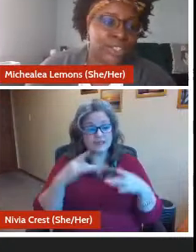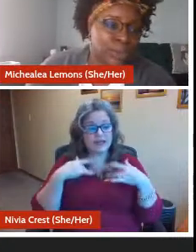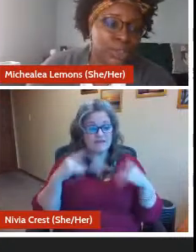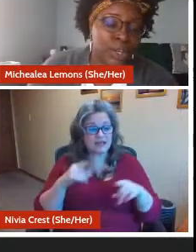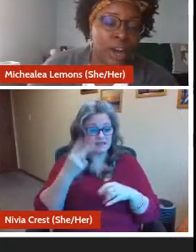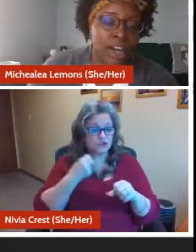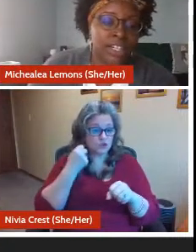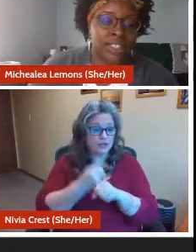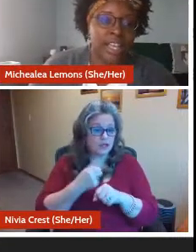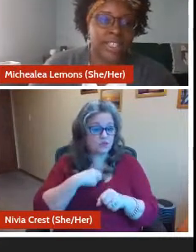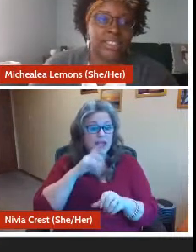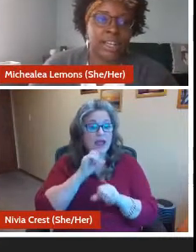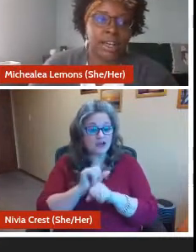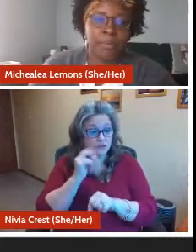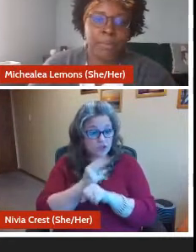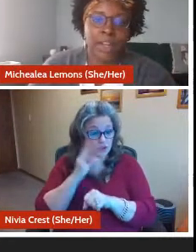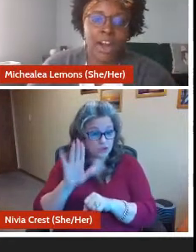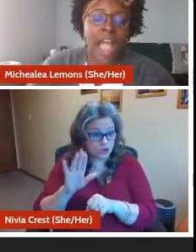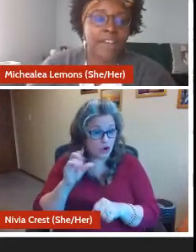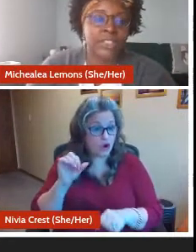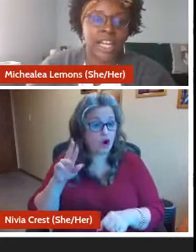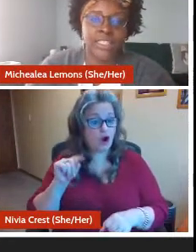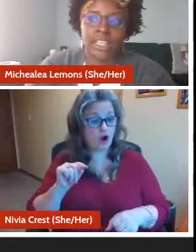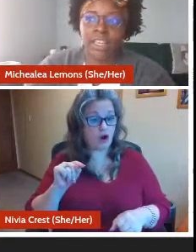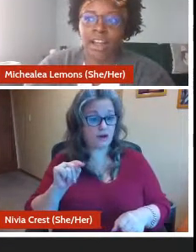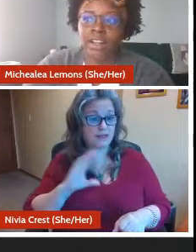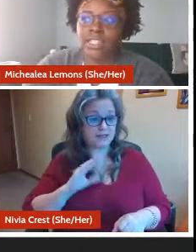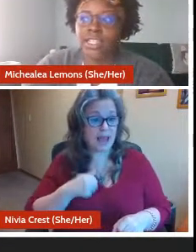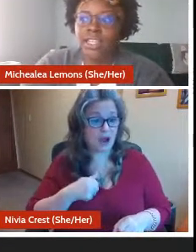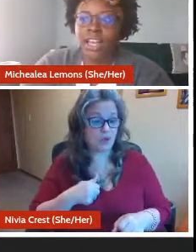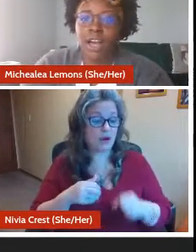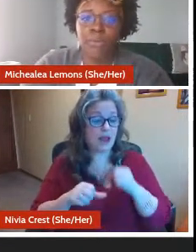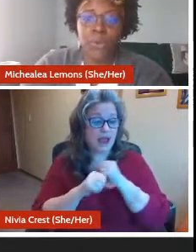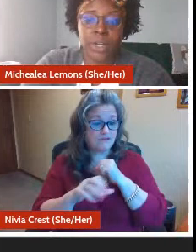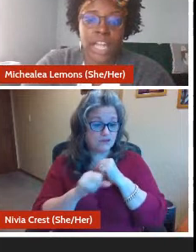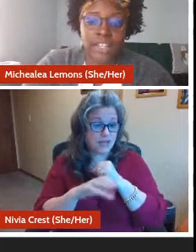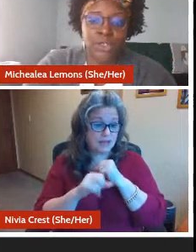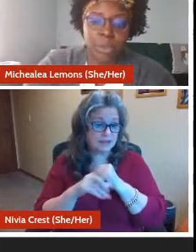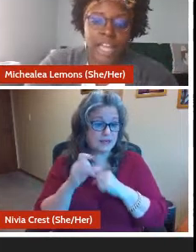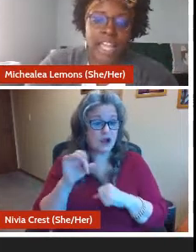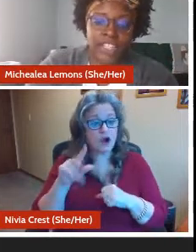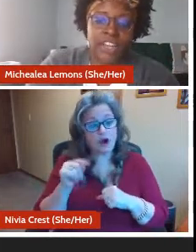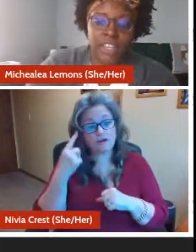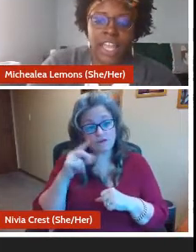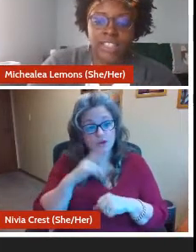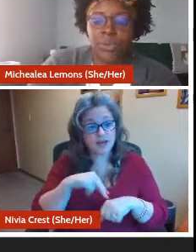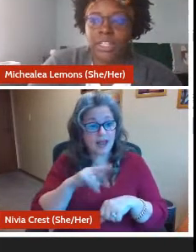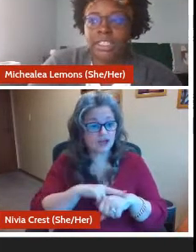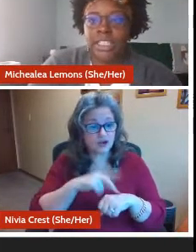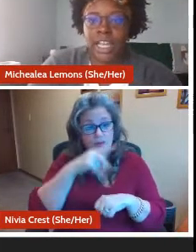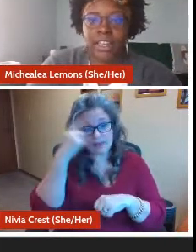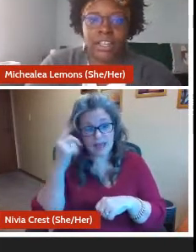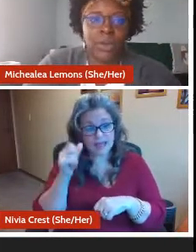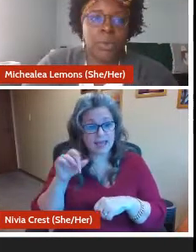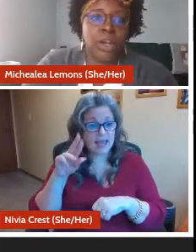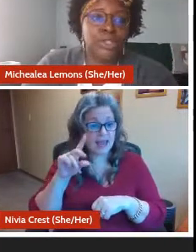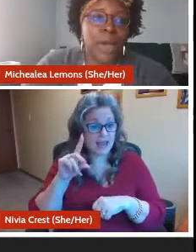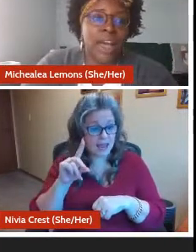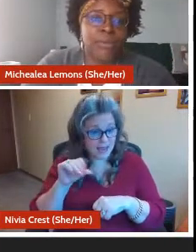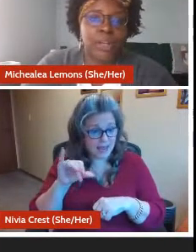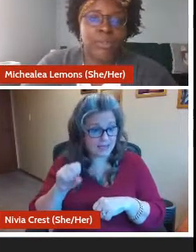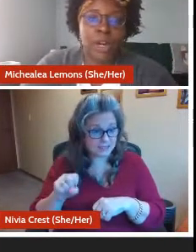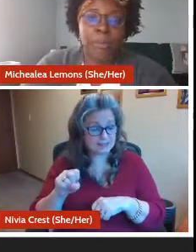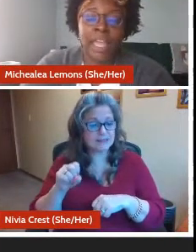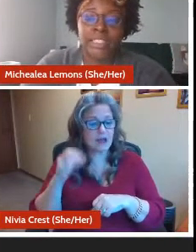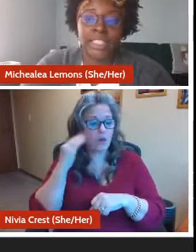we actually used her art as our advertising art for National Black HIV AIDS Awareness Day. We